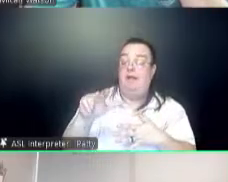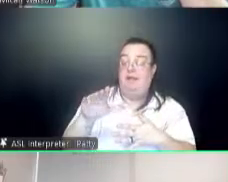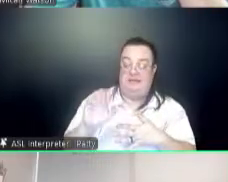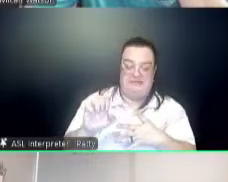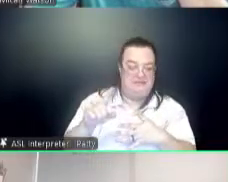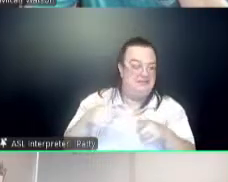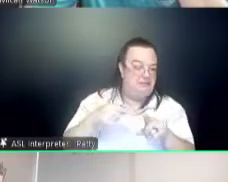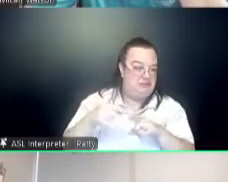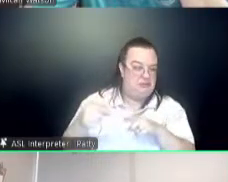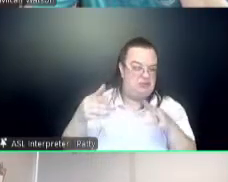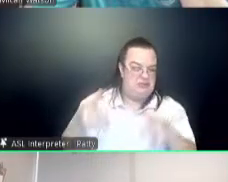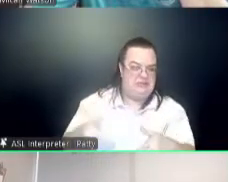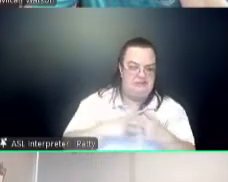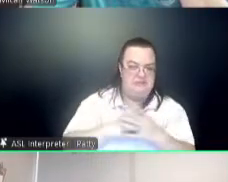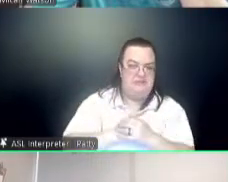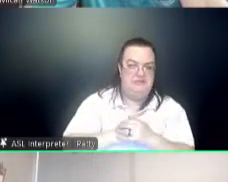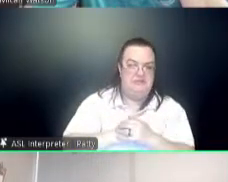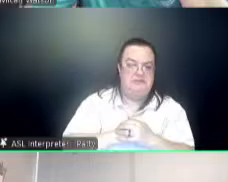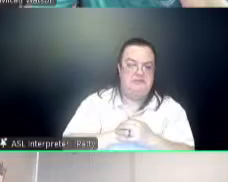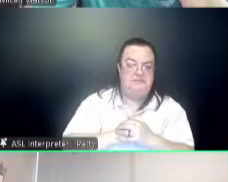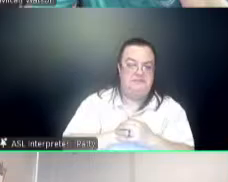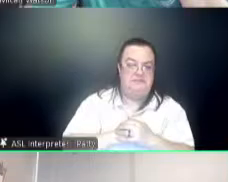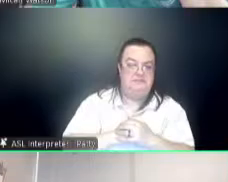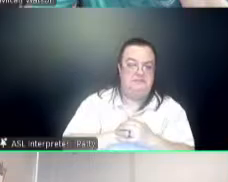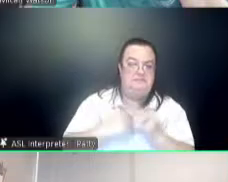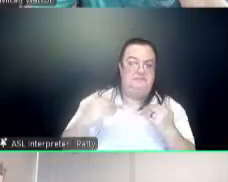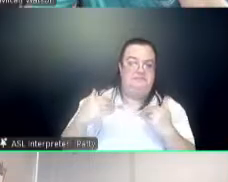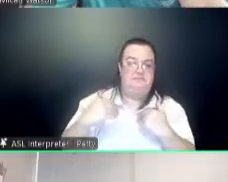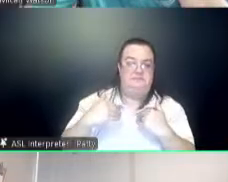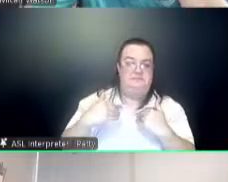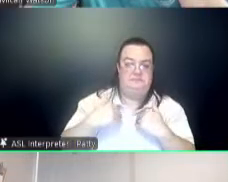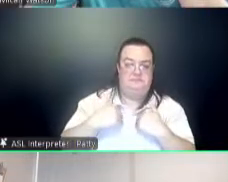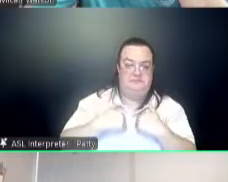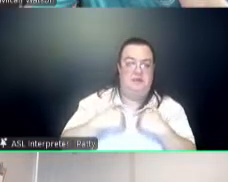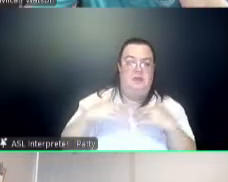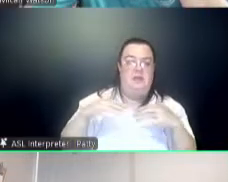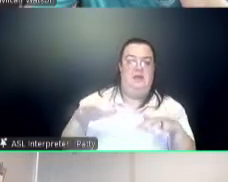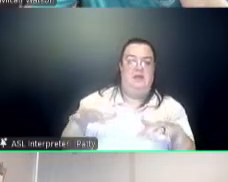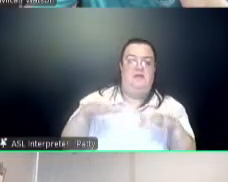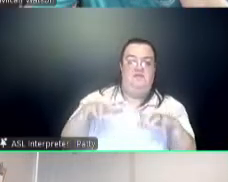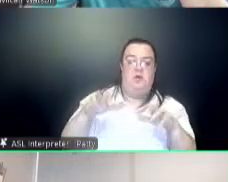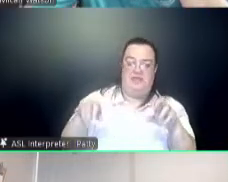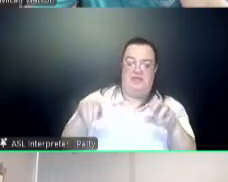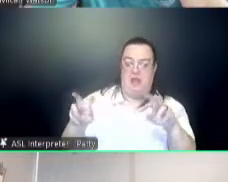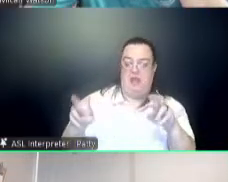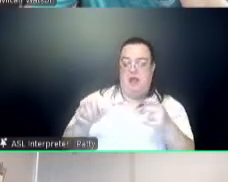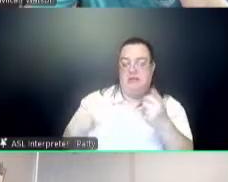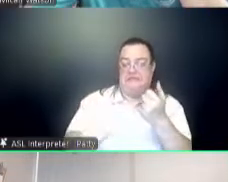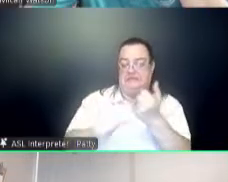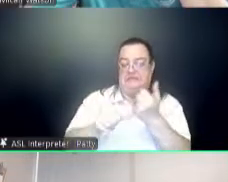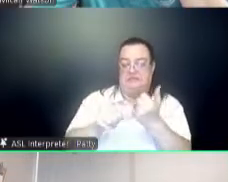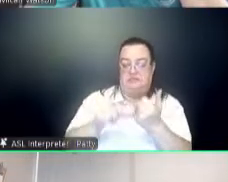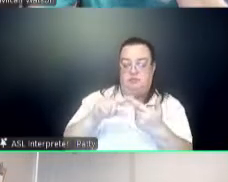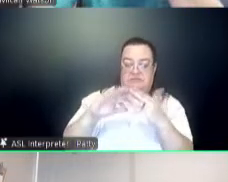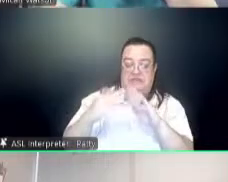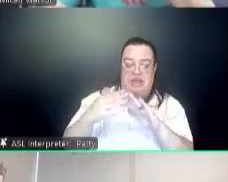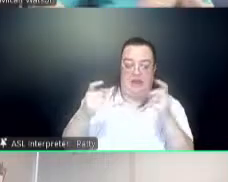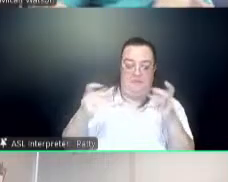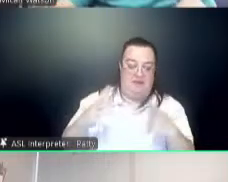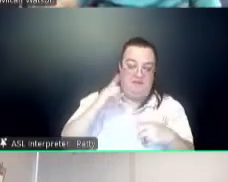specialist. We have frozen the assistant to the town administrator for the full